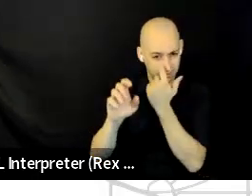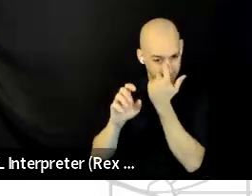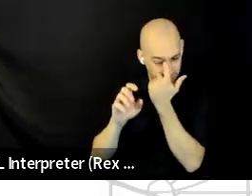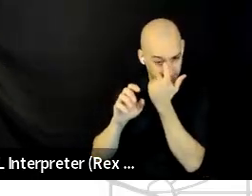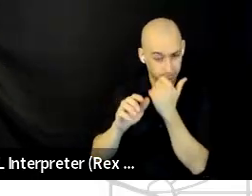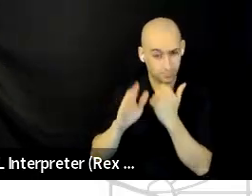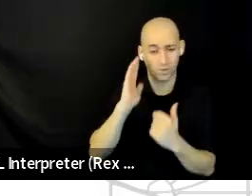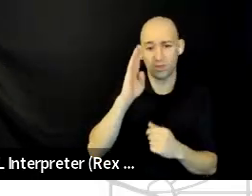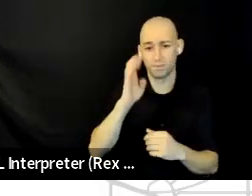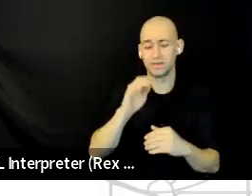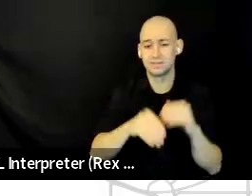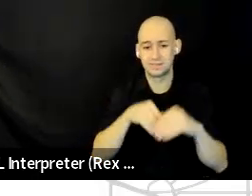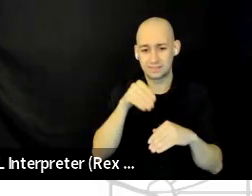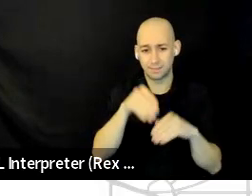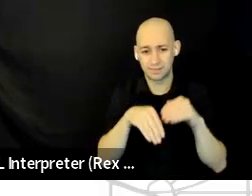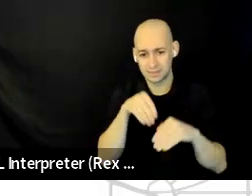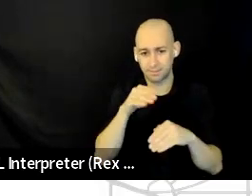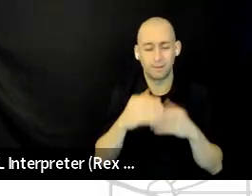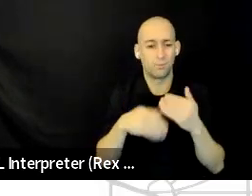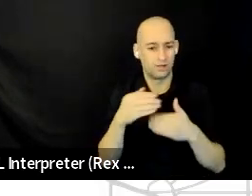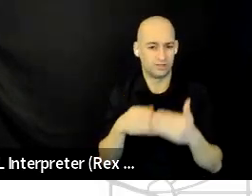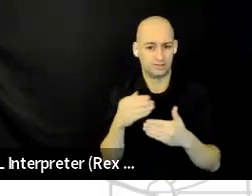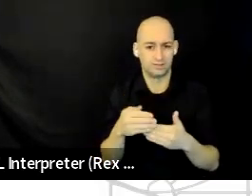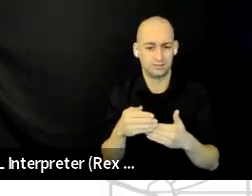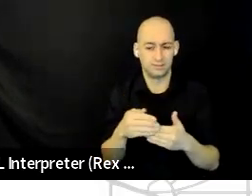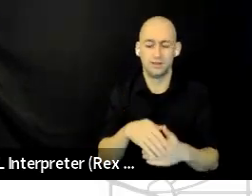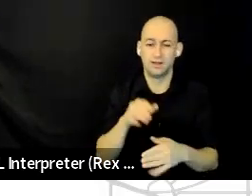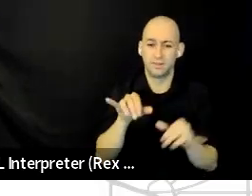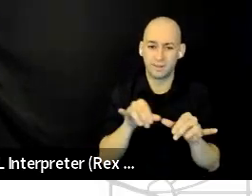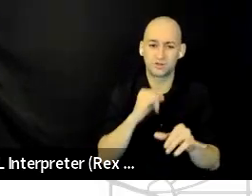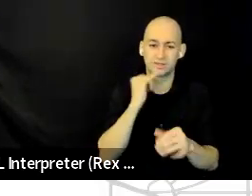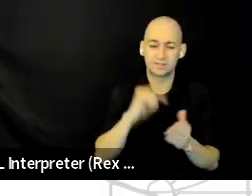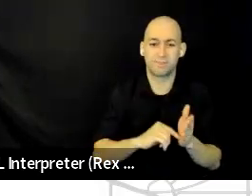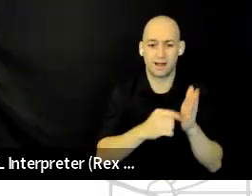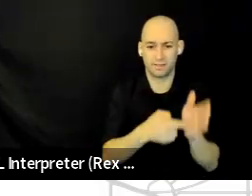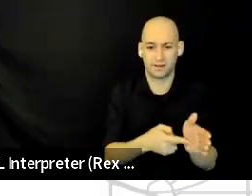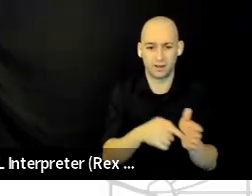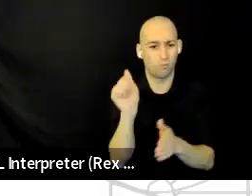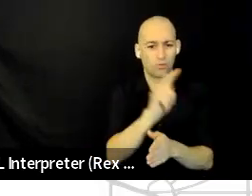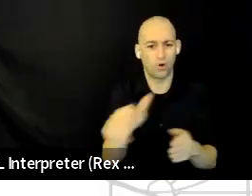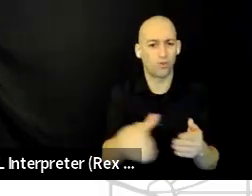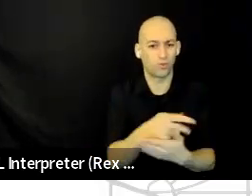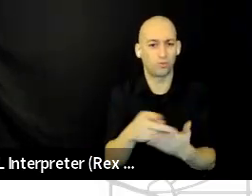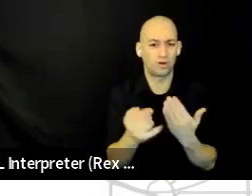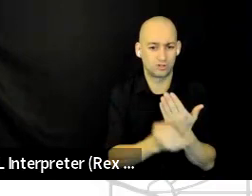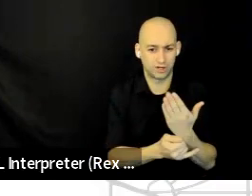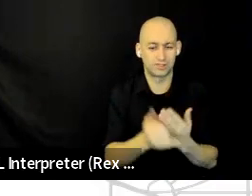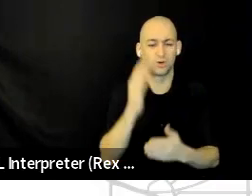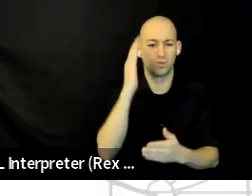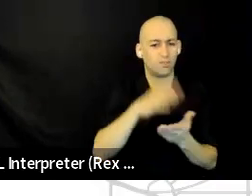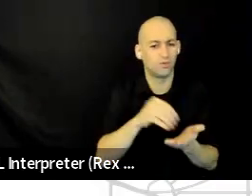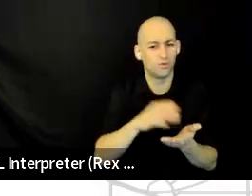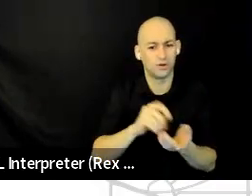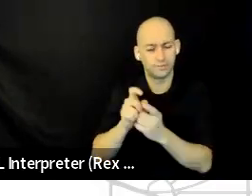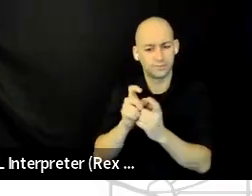an iterative process. So since the metrics is a pilot, as with any new project, we're going to be learning. We're going to be making